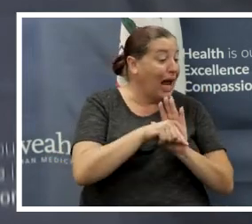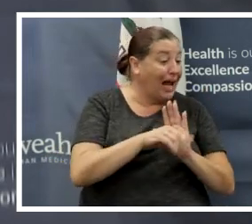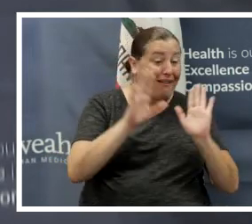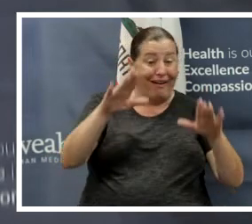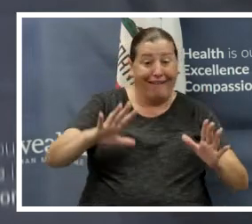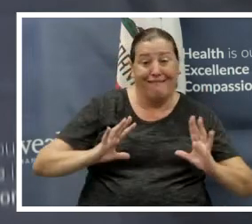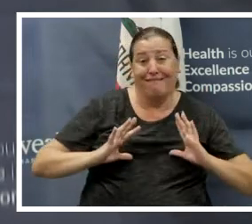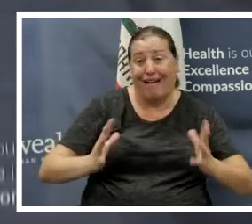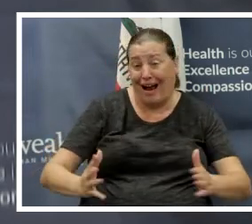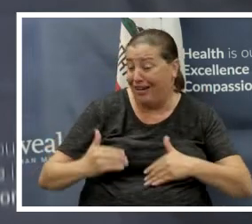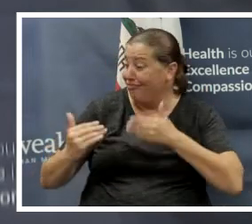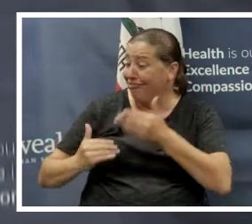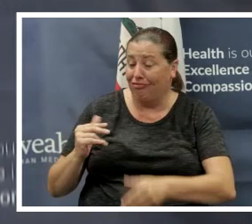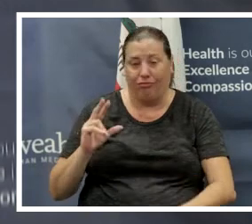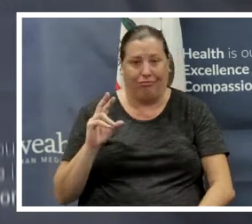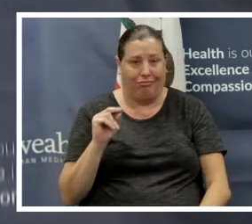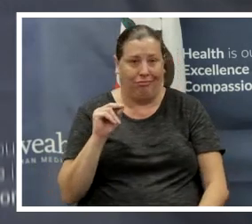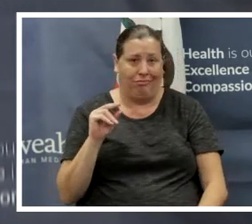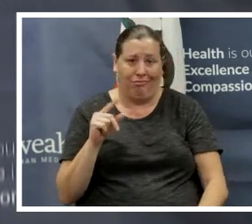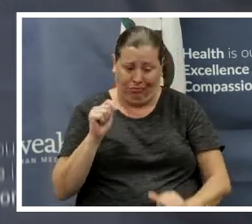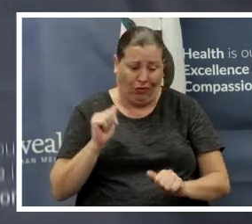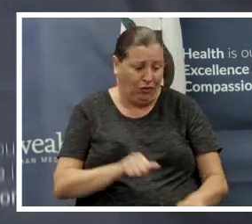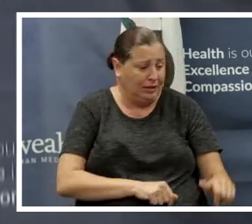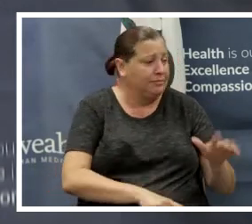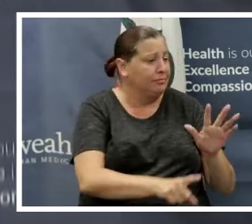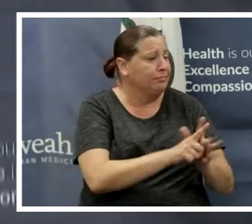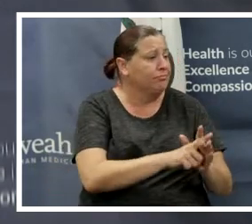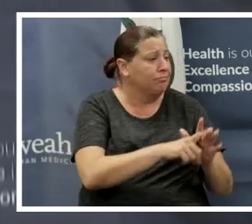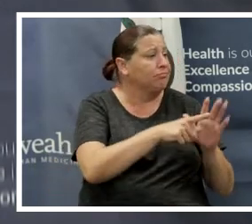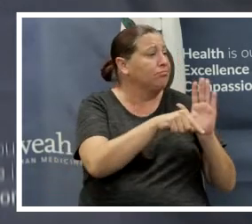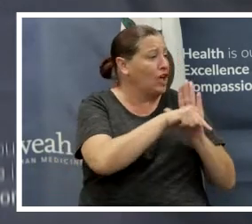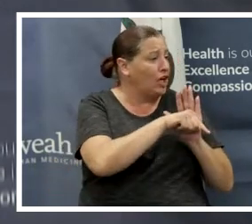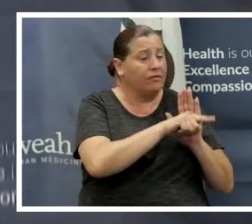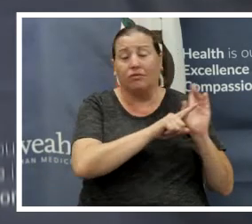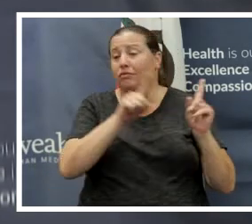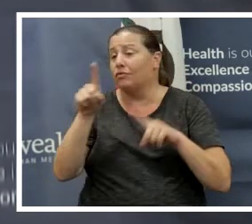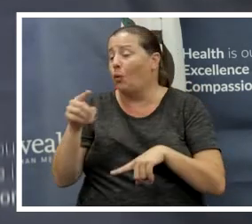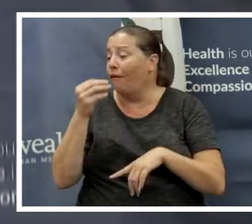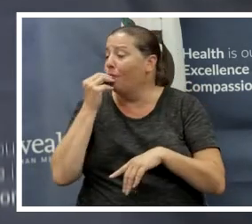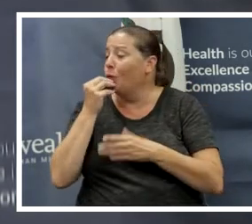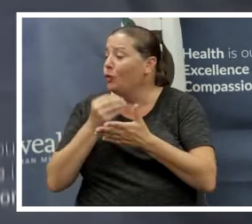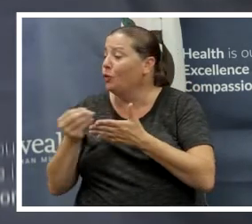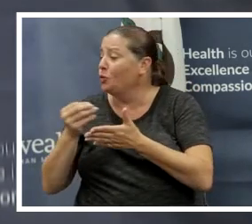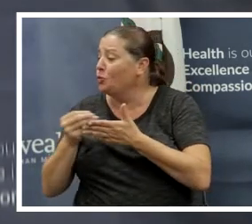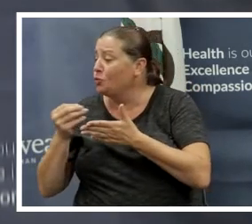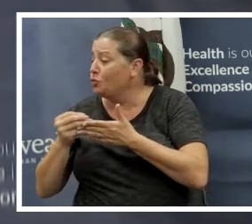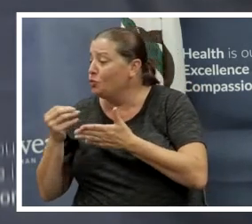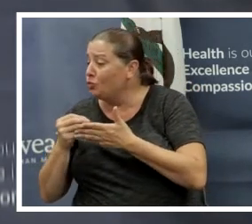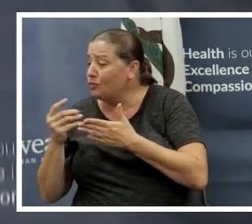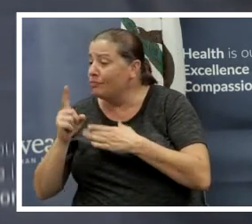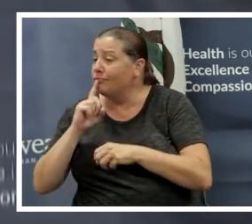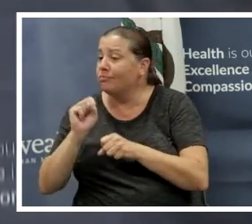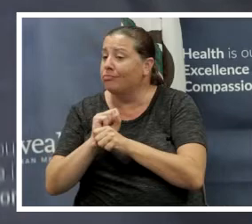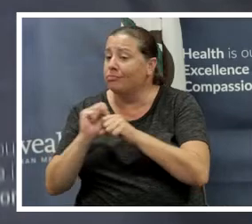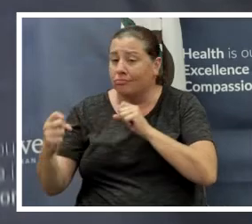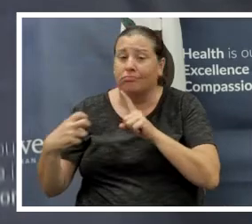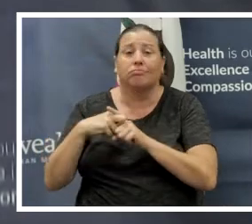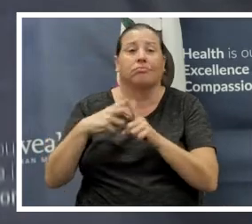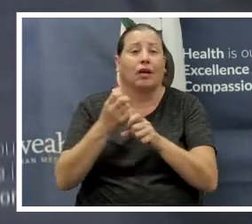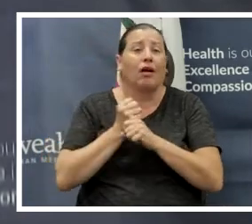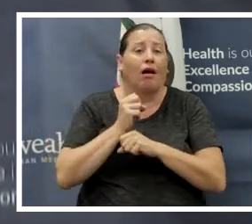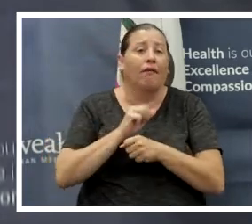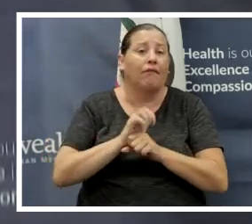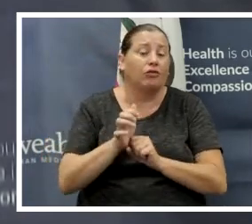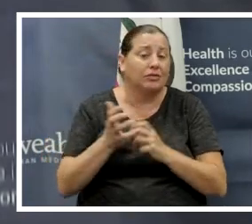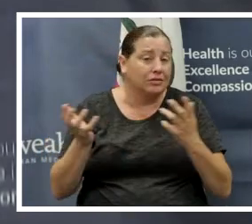you very well could get the virus the next day in the grocery store or having some exposure to somebody. So we don't want people to think,